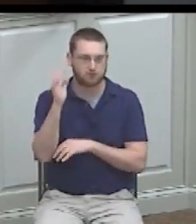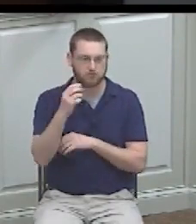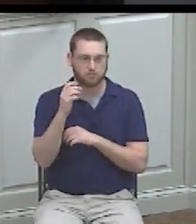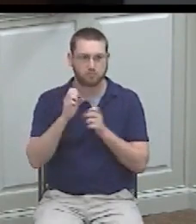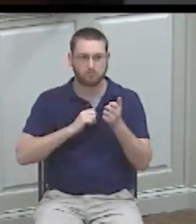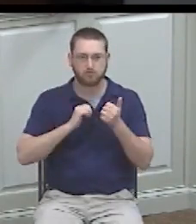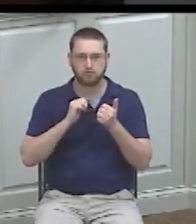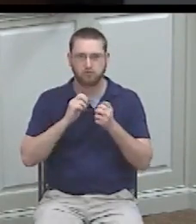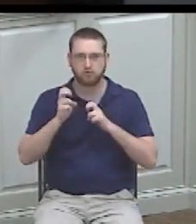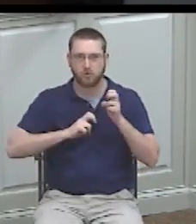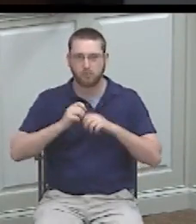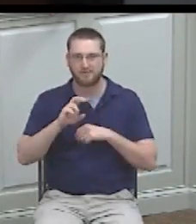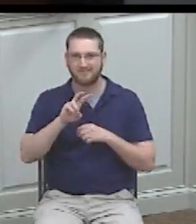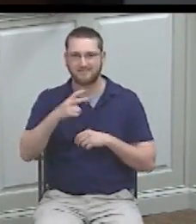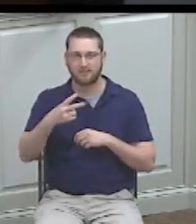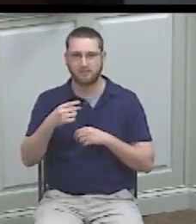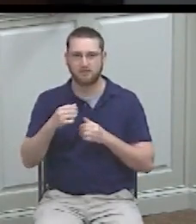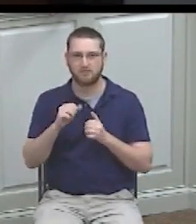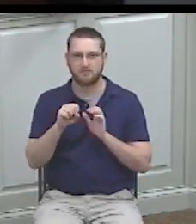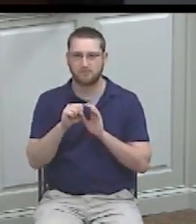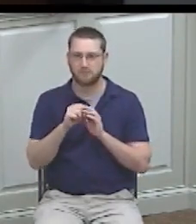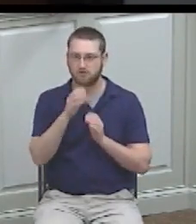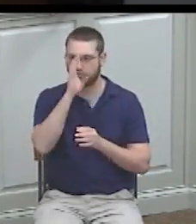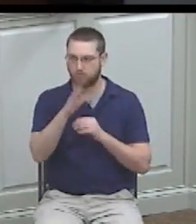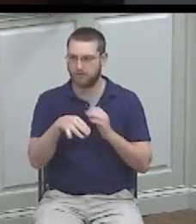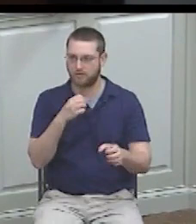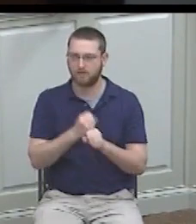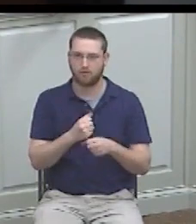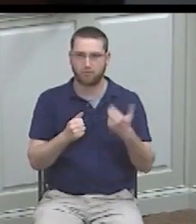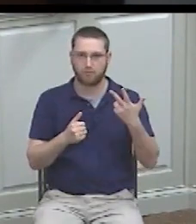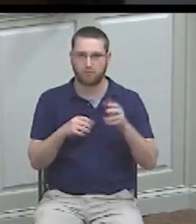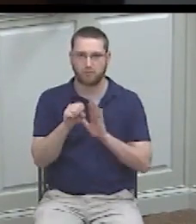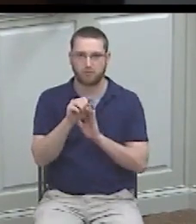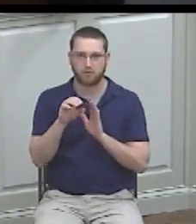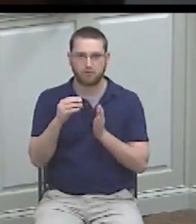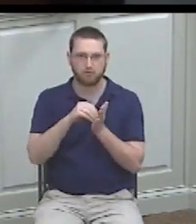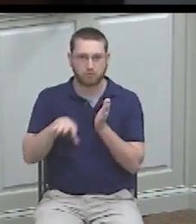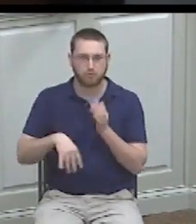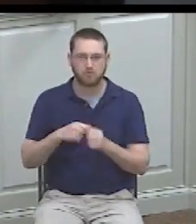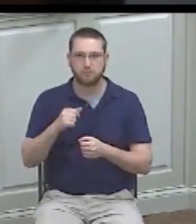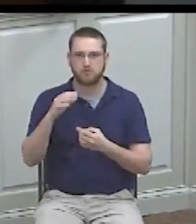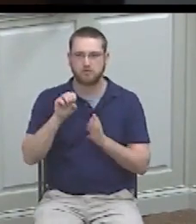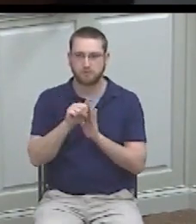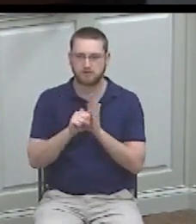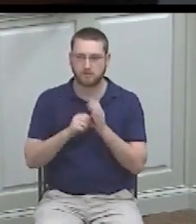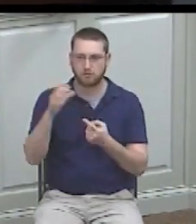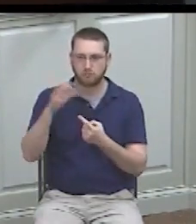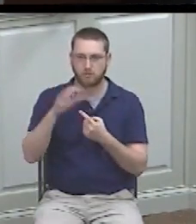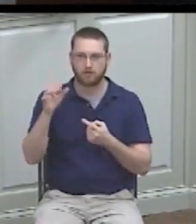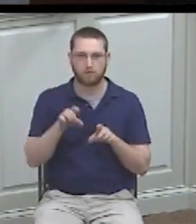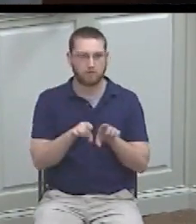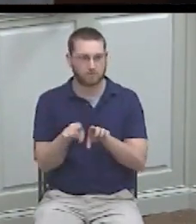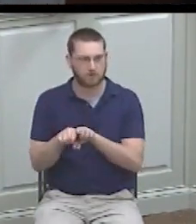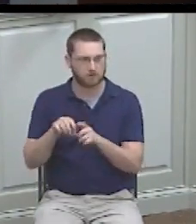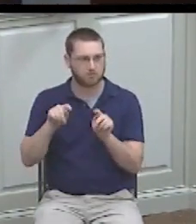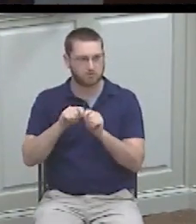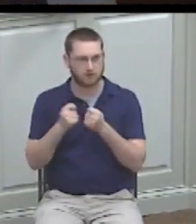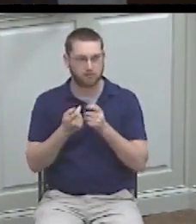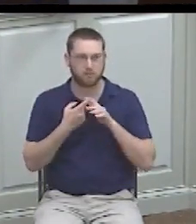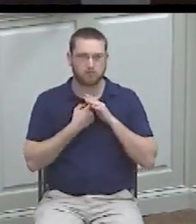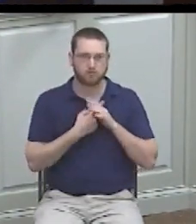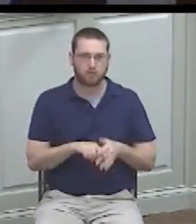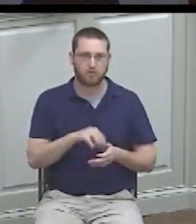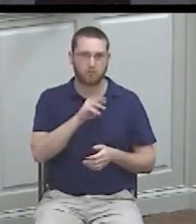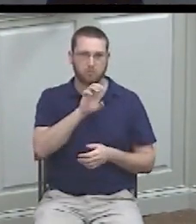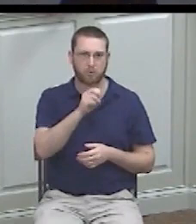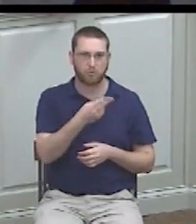year, with three students being named state champions in their events, and whereas the team began March